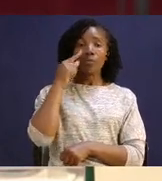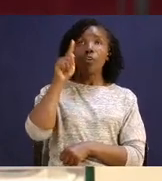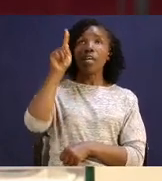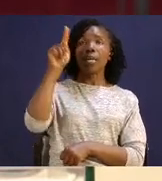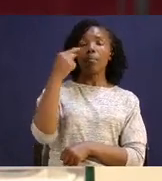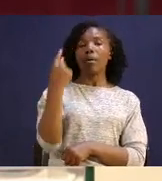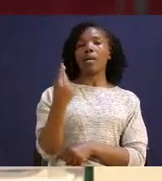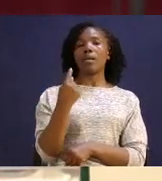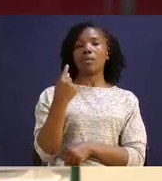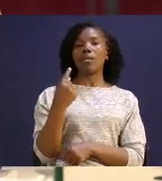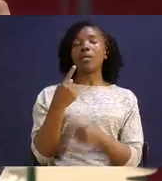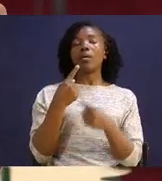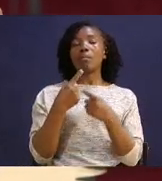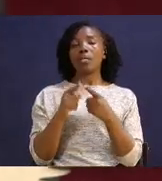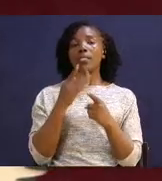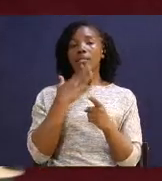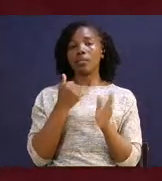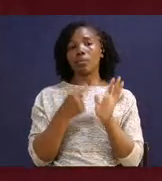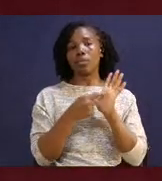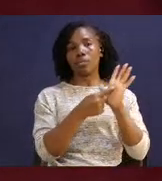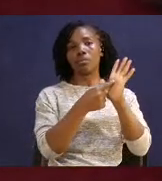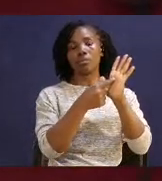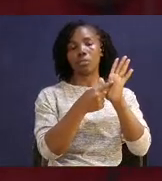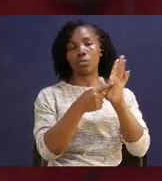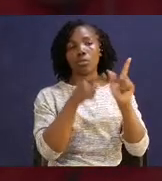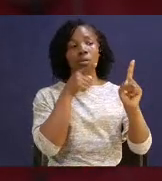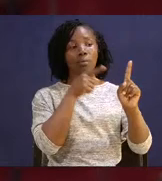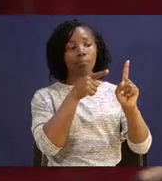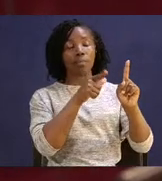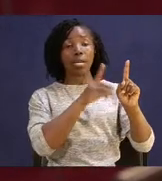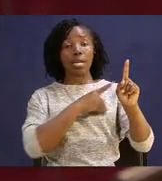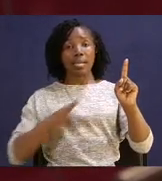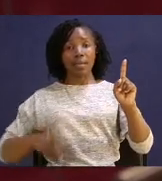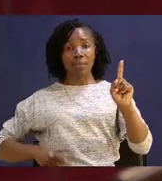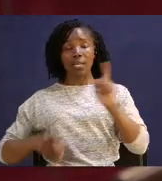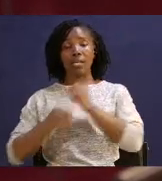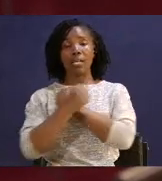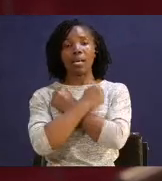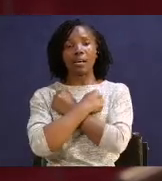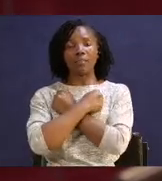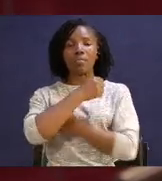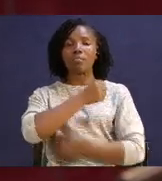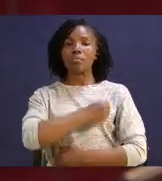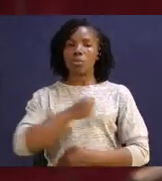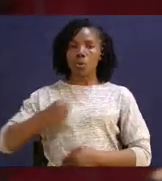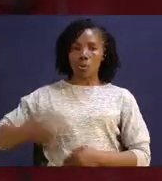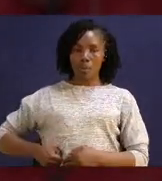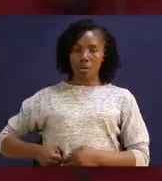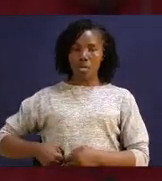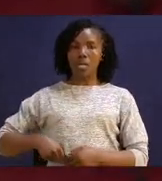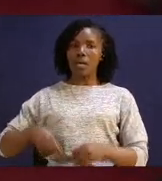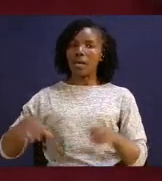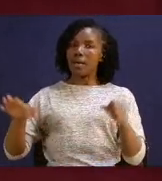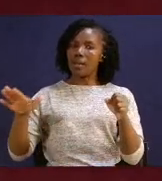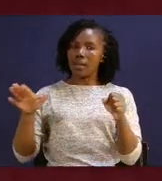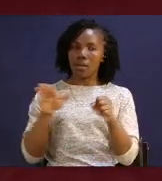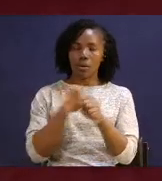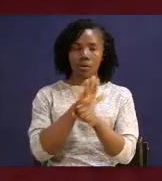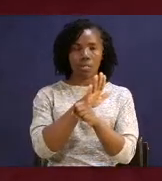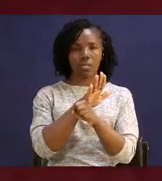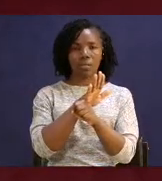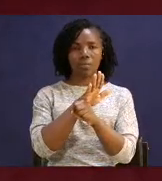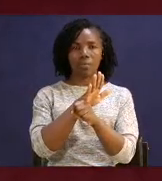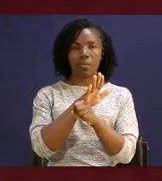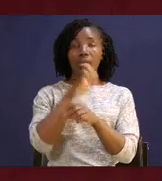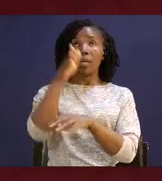I want to show you that David loved Solomon so much that David gave